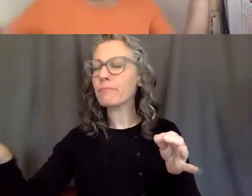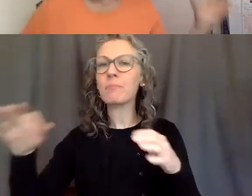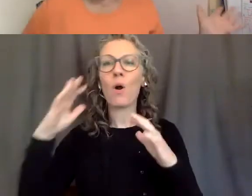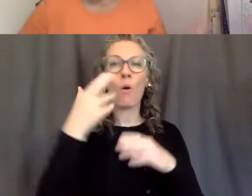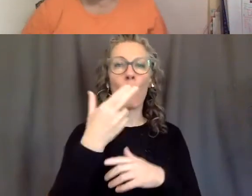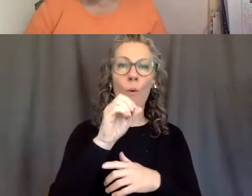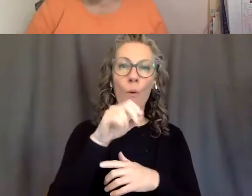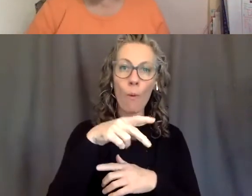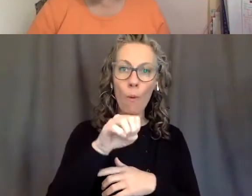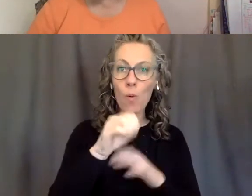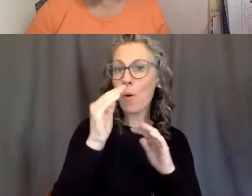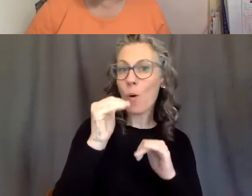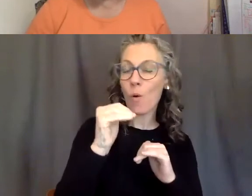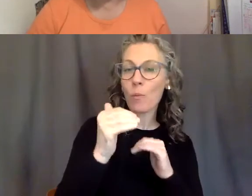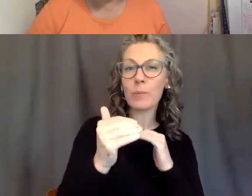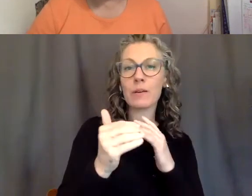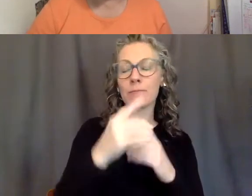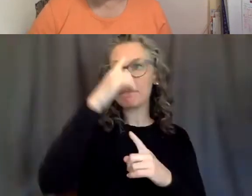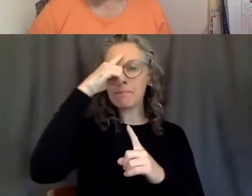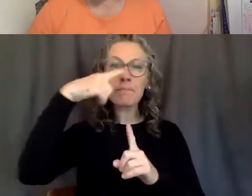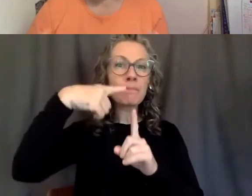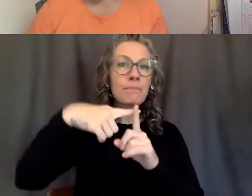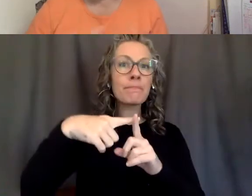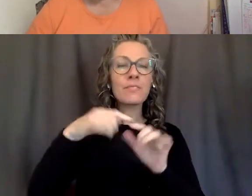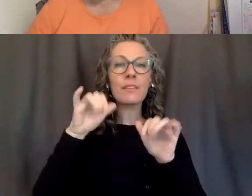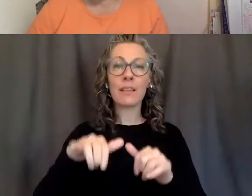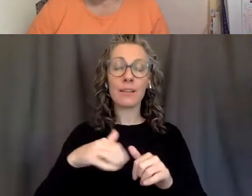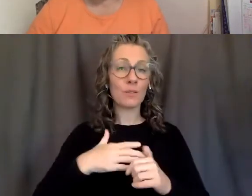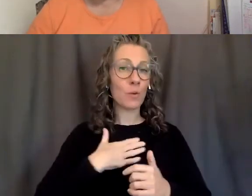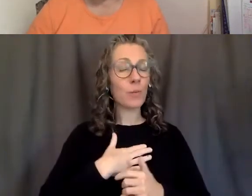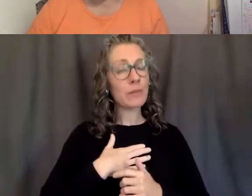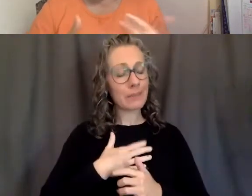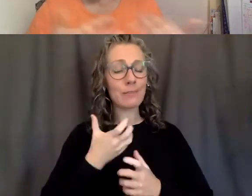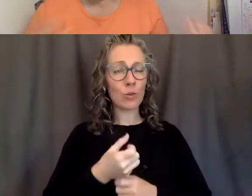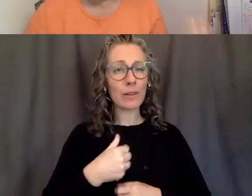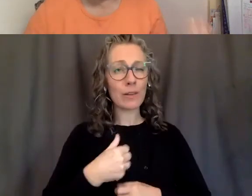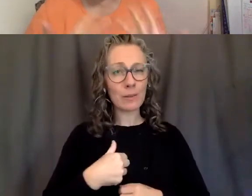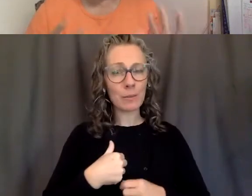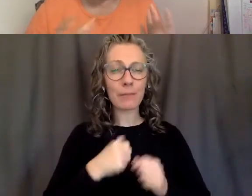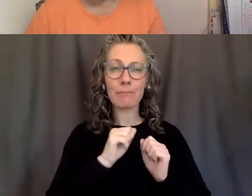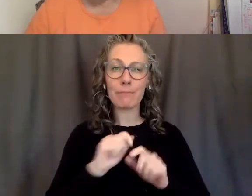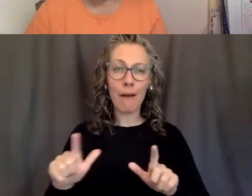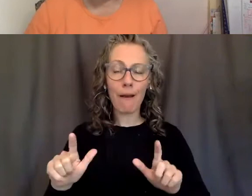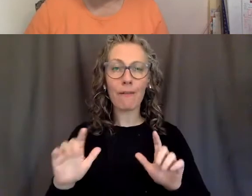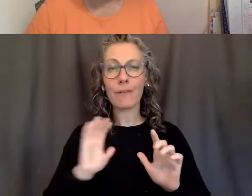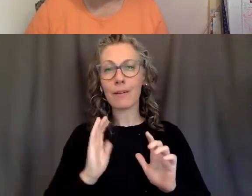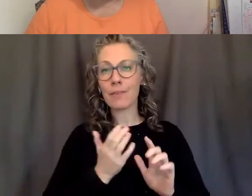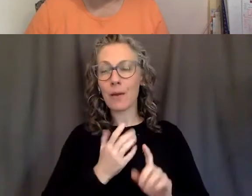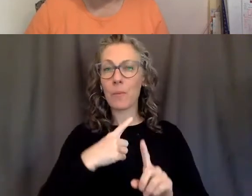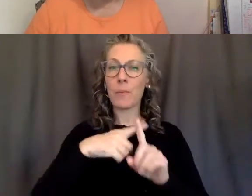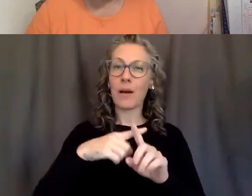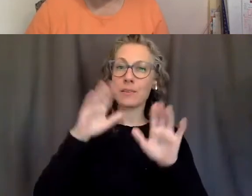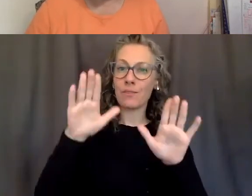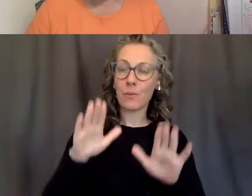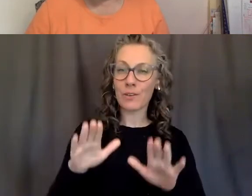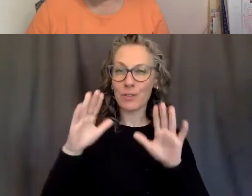forever open and optimistic. So please take it from me and all of our positive, wonderful teachers over